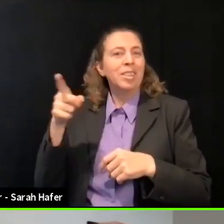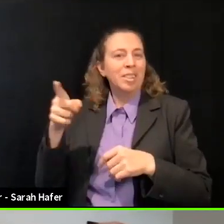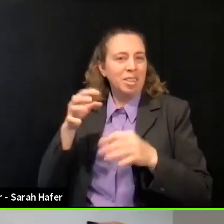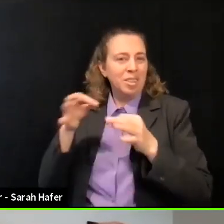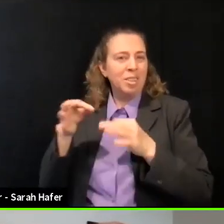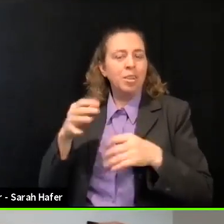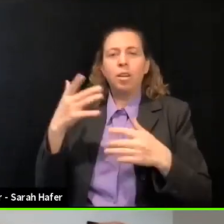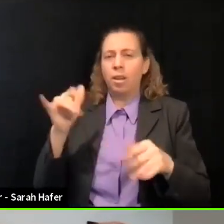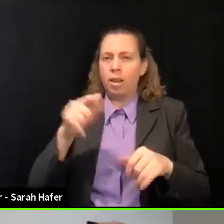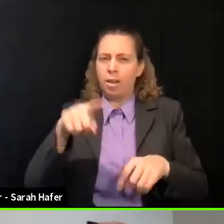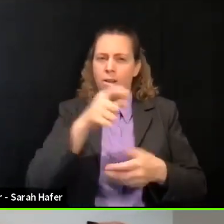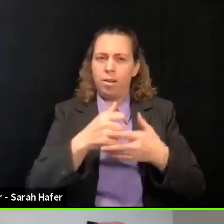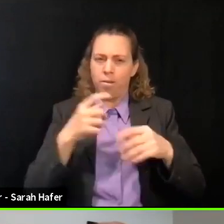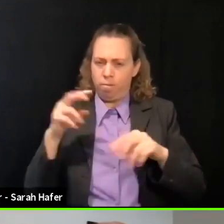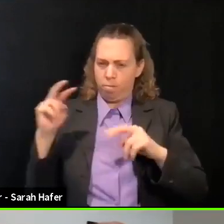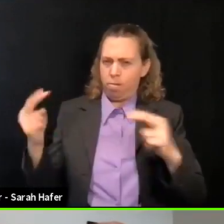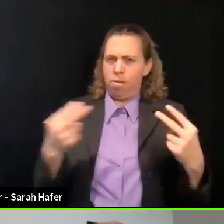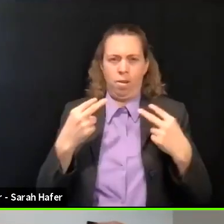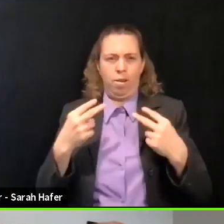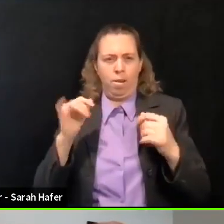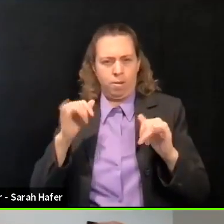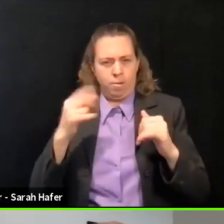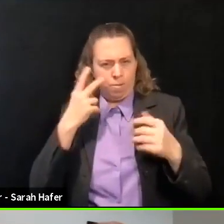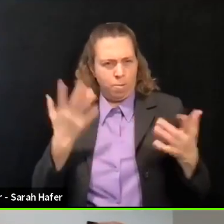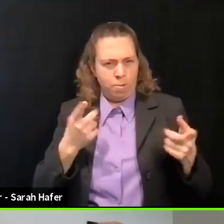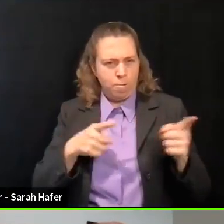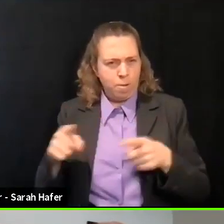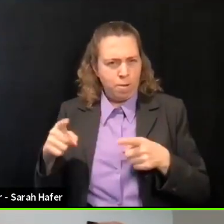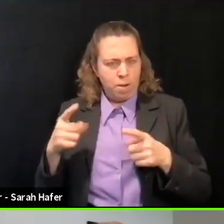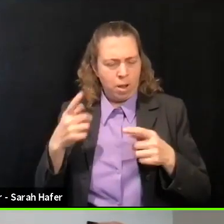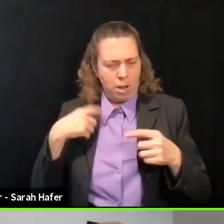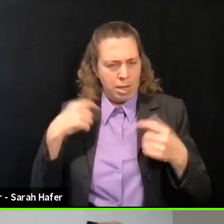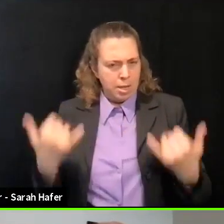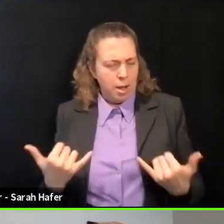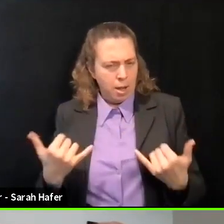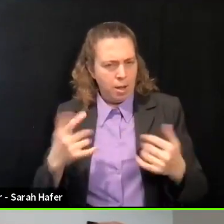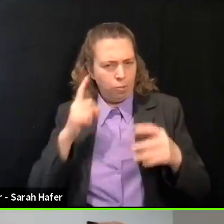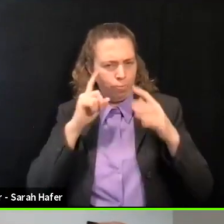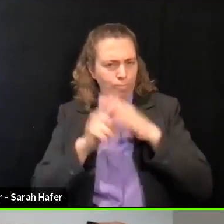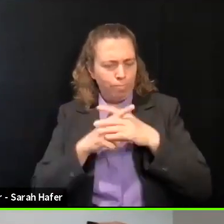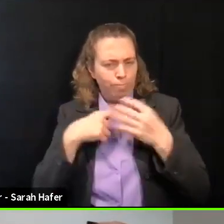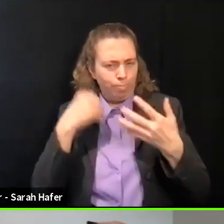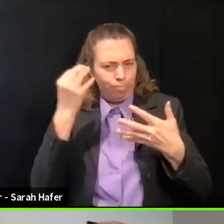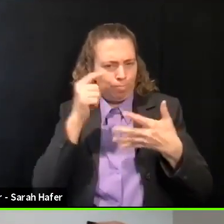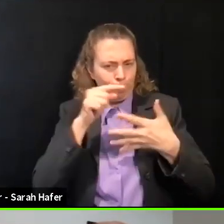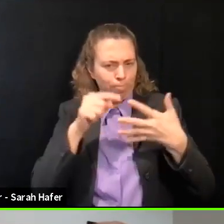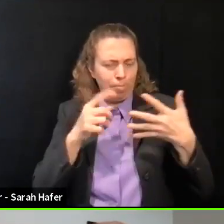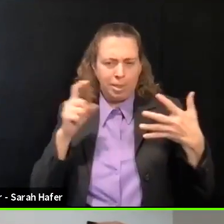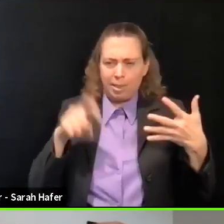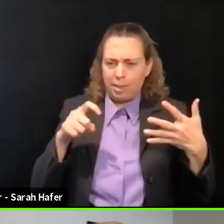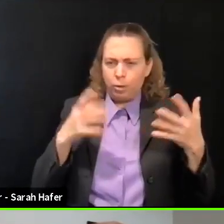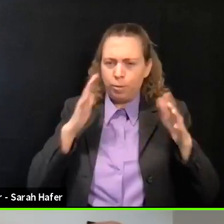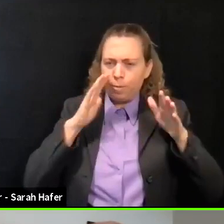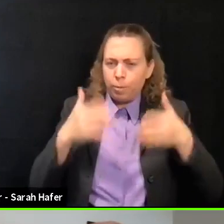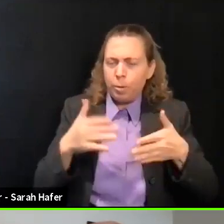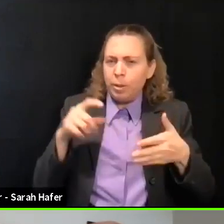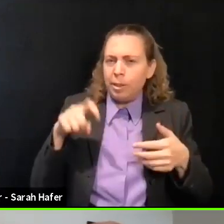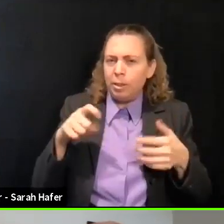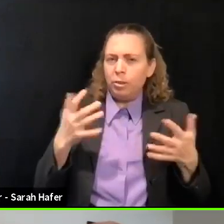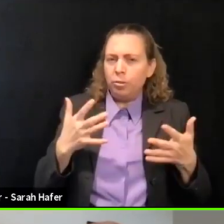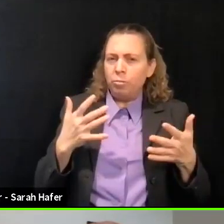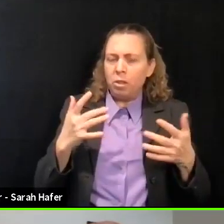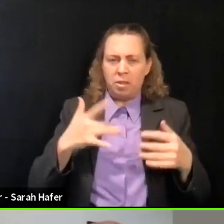eyes, what do I need now most deeply? What do my feelings tell me about what I'm needing more